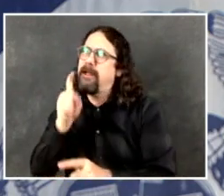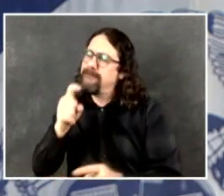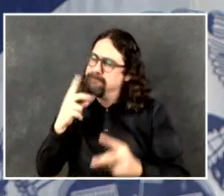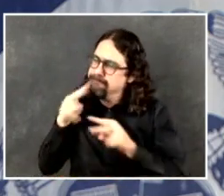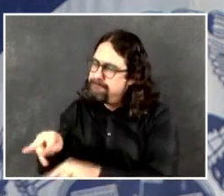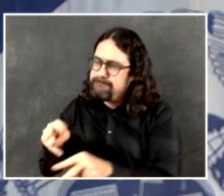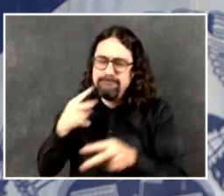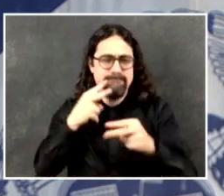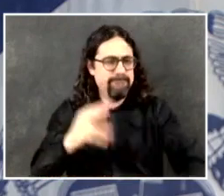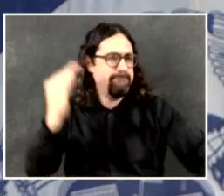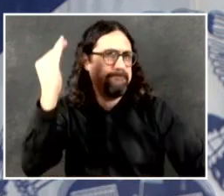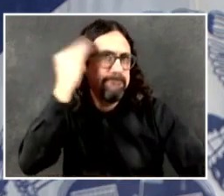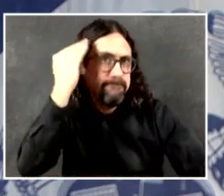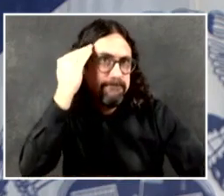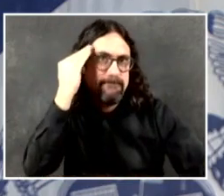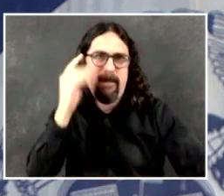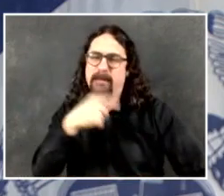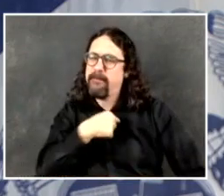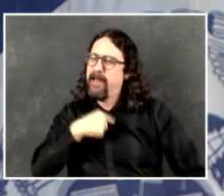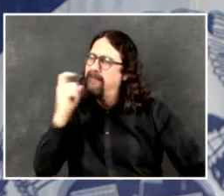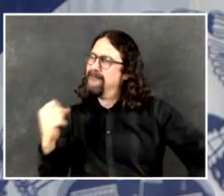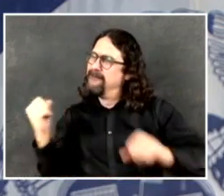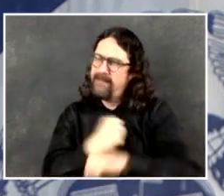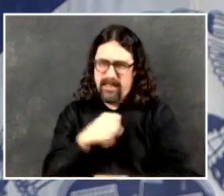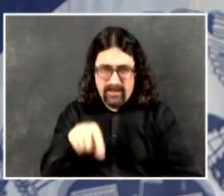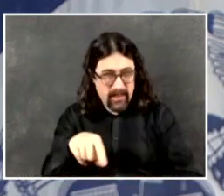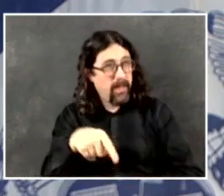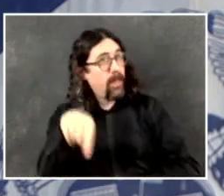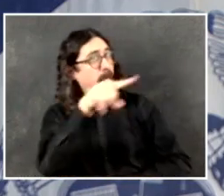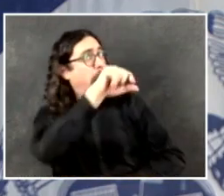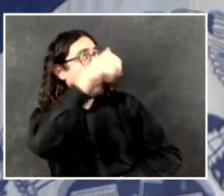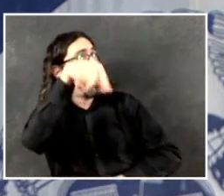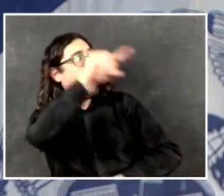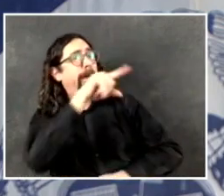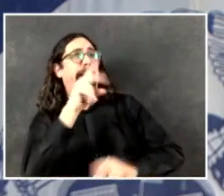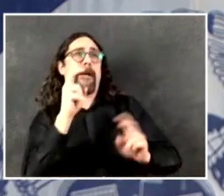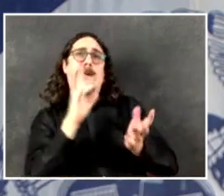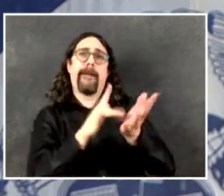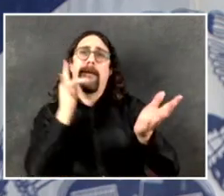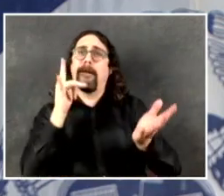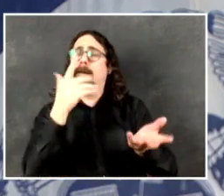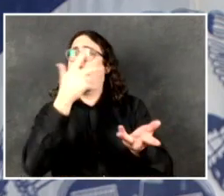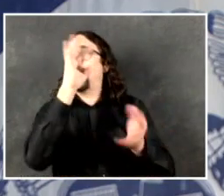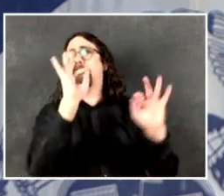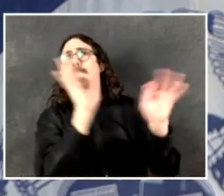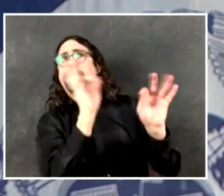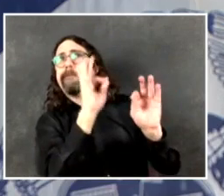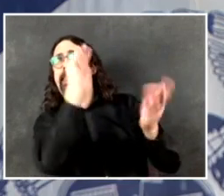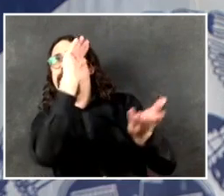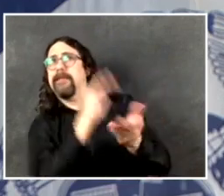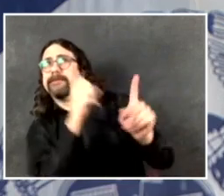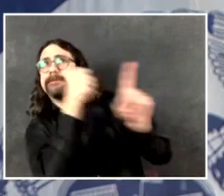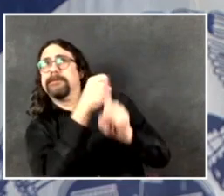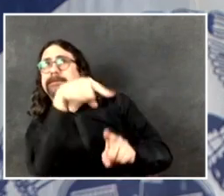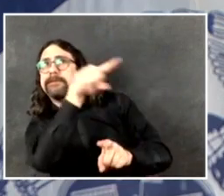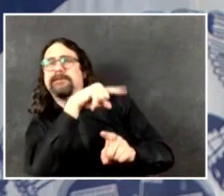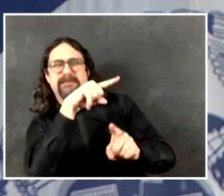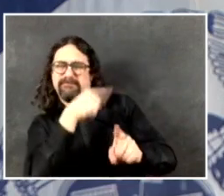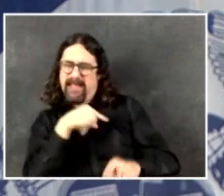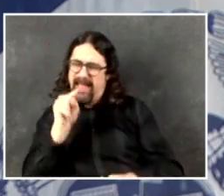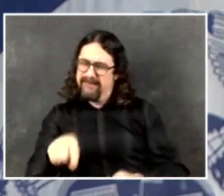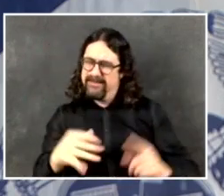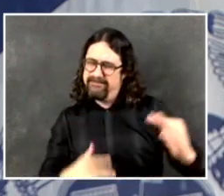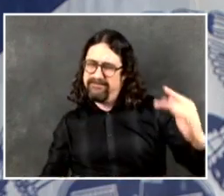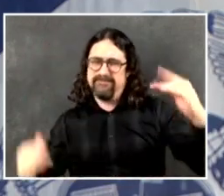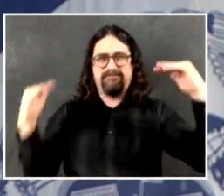plan to fight them on a more permanent basis. So you're going to see a lot in the next few weeks about the